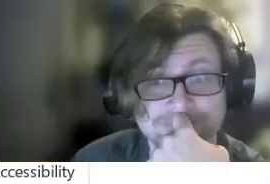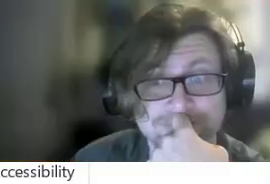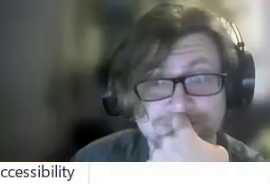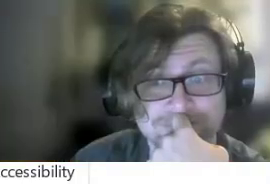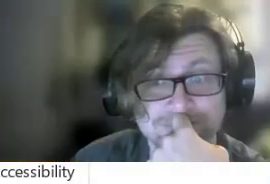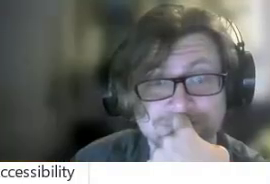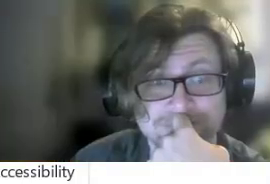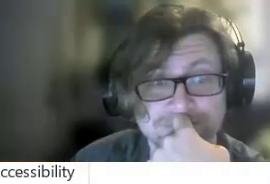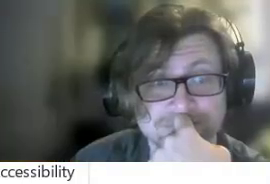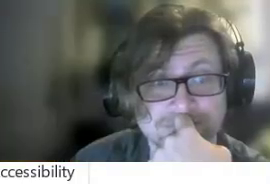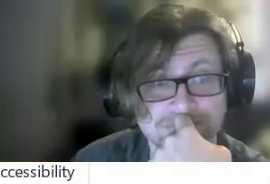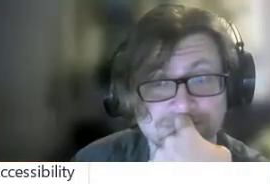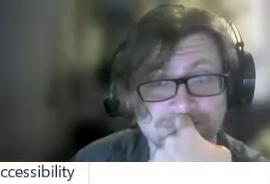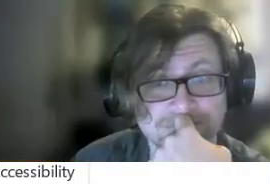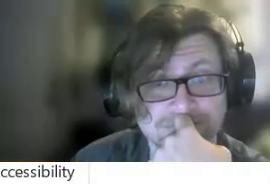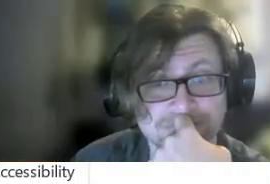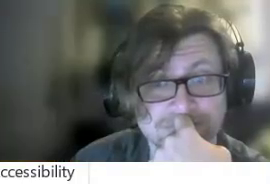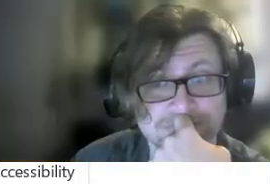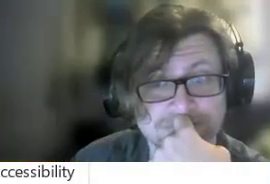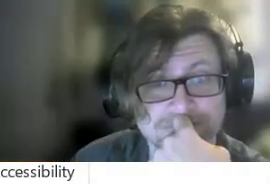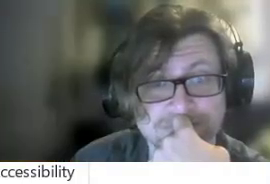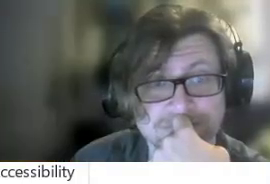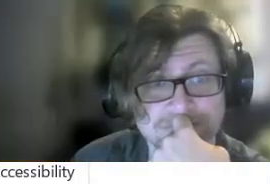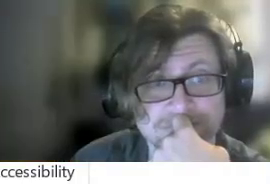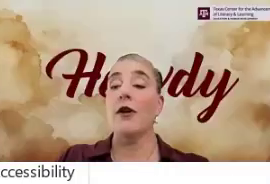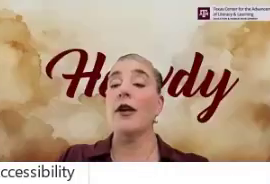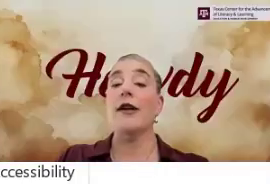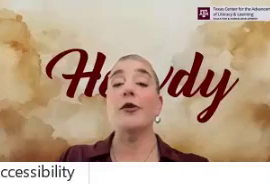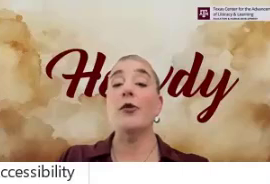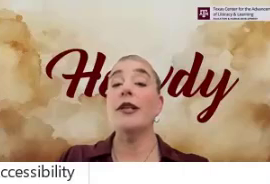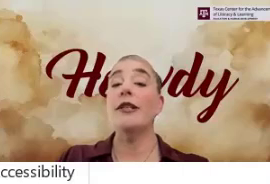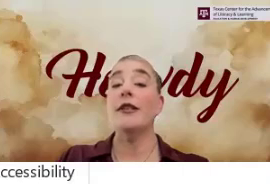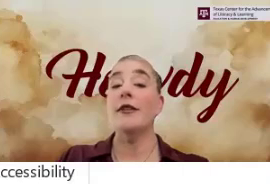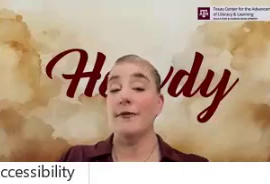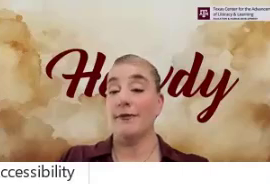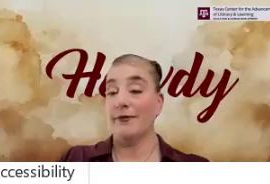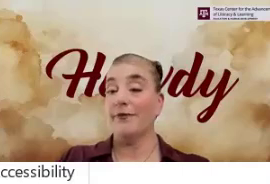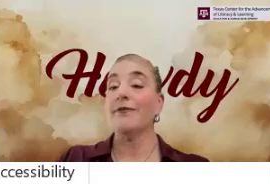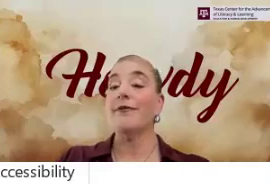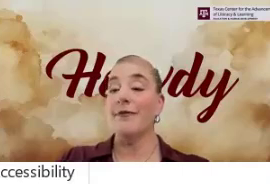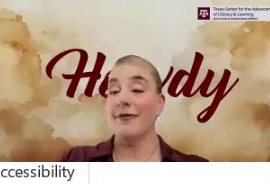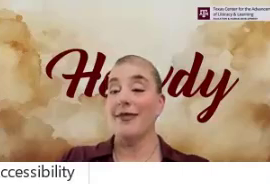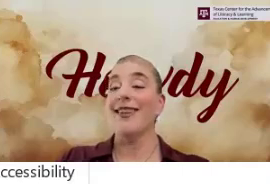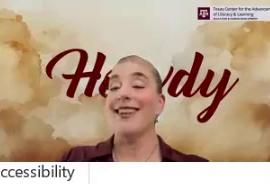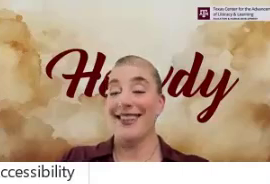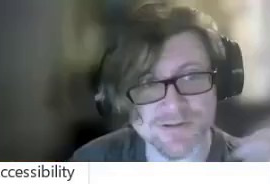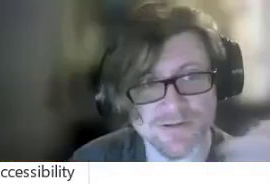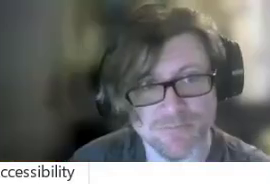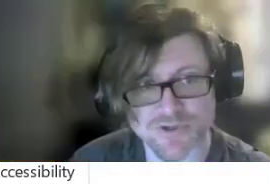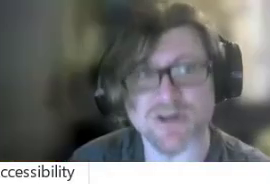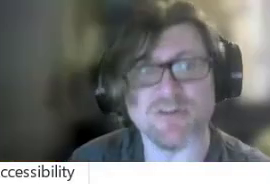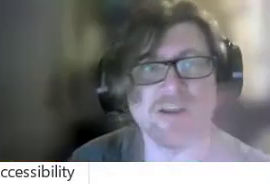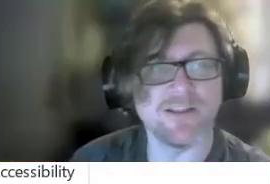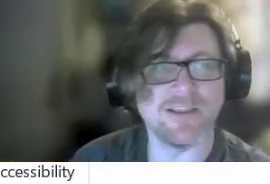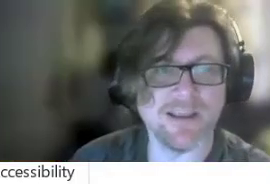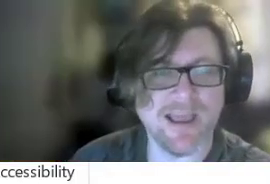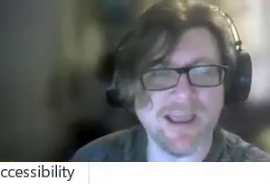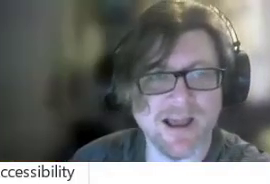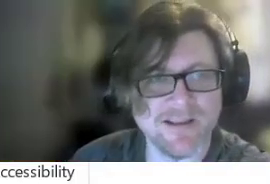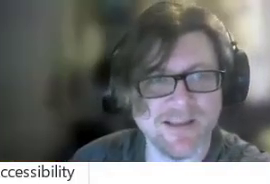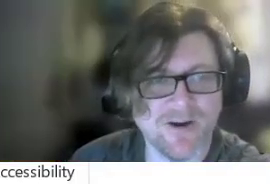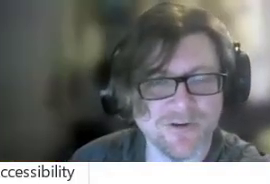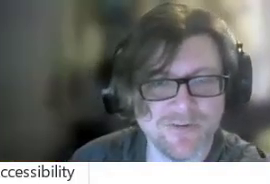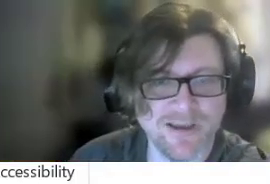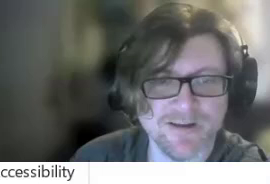here. Content placeholder. Okay, And so yeah, you added these pictures earlier, but it just generated